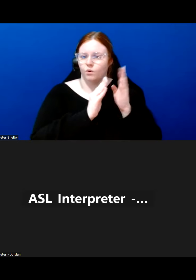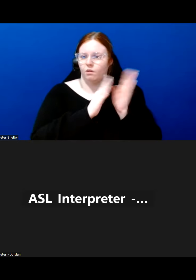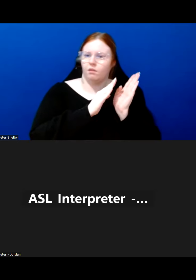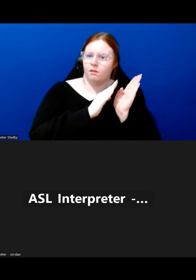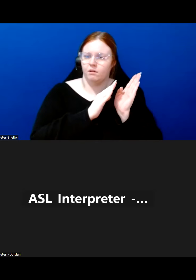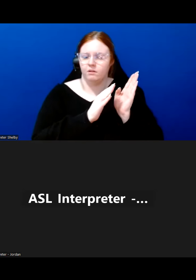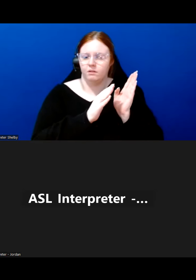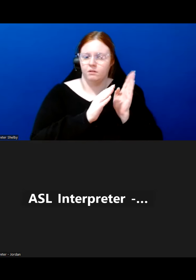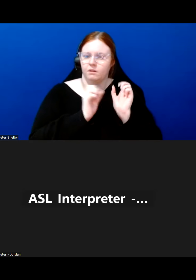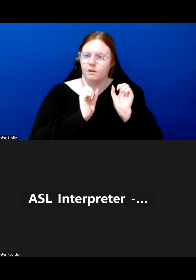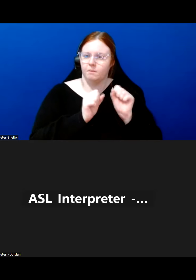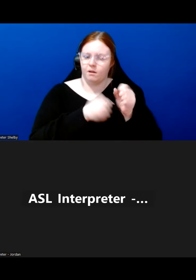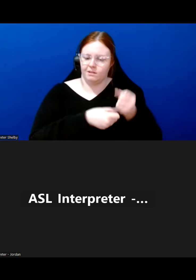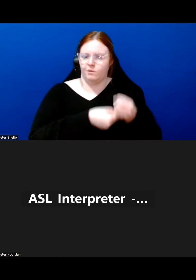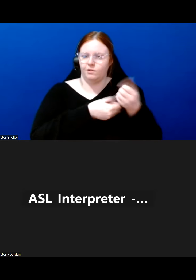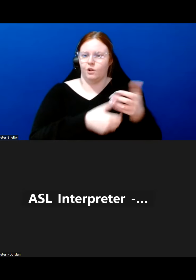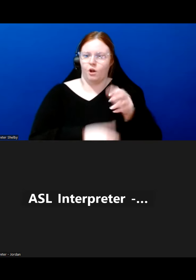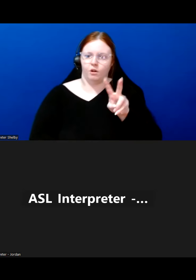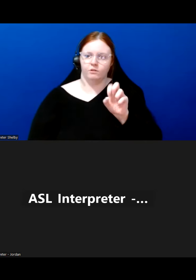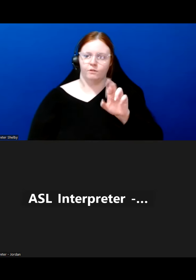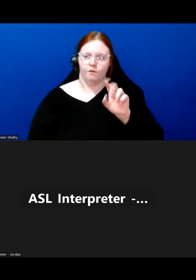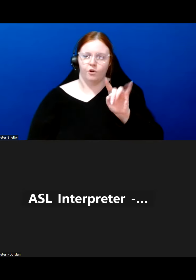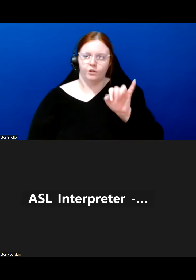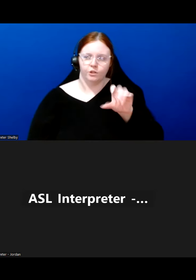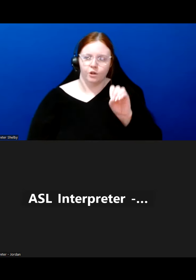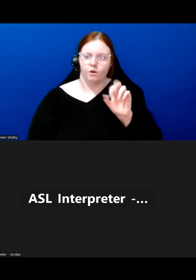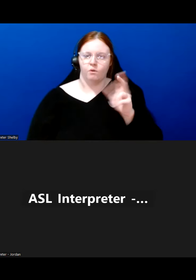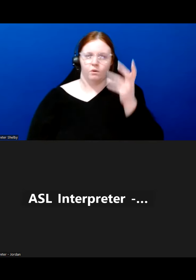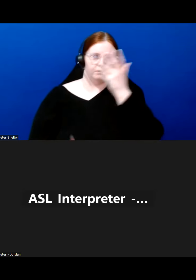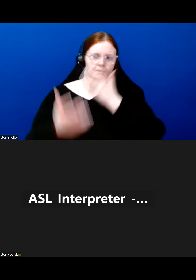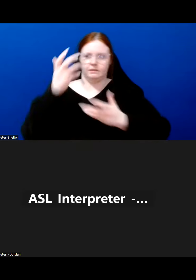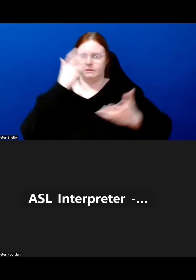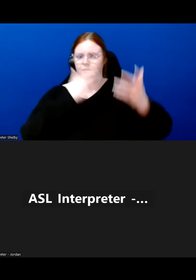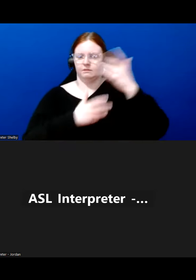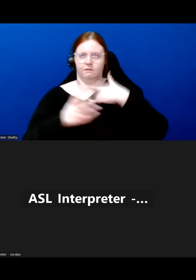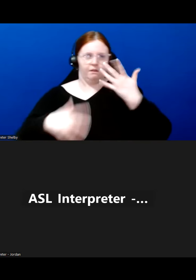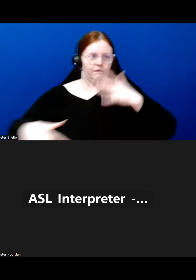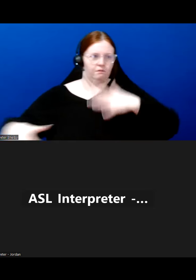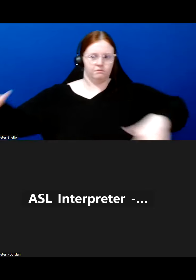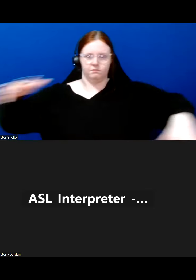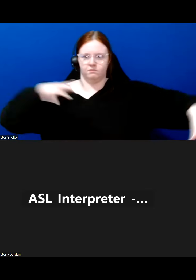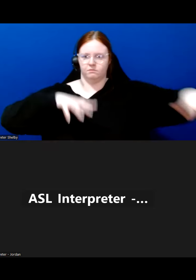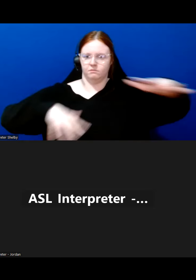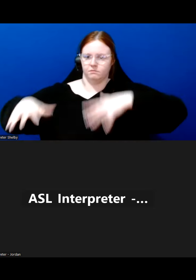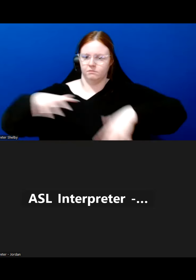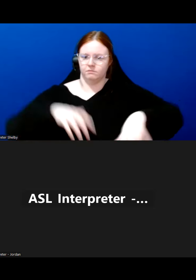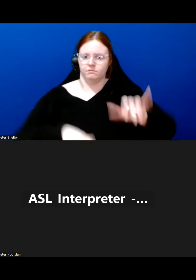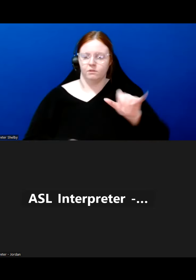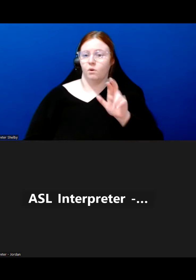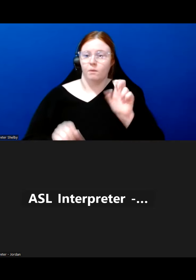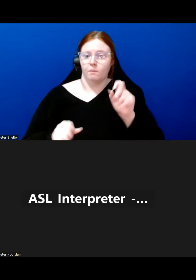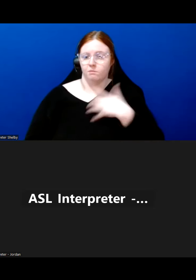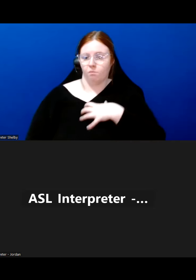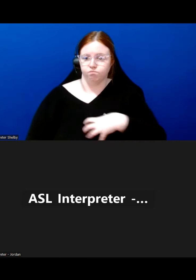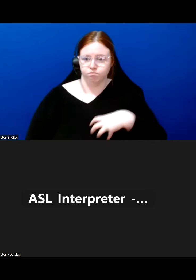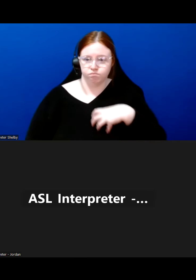might cause those vertigo or spinning sensations, like the room is spinning around you. You may even get some nausea with it